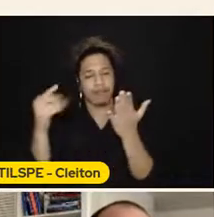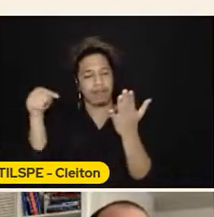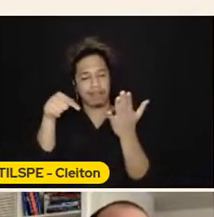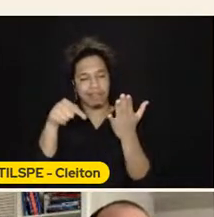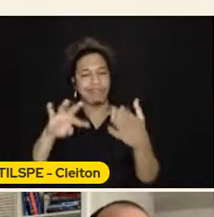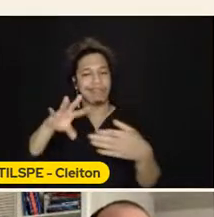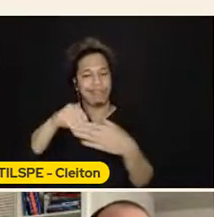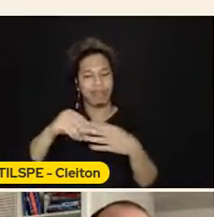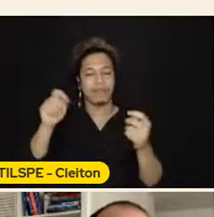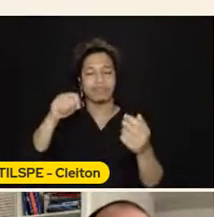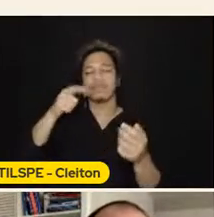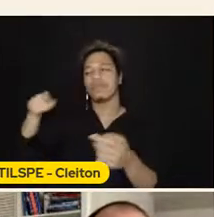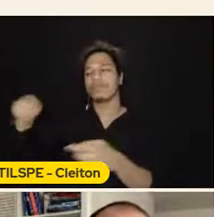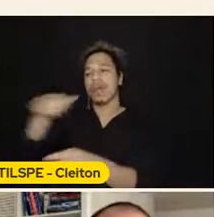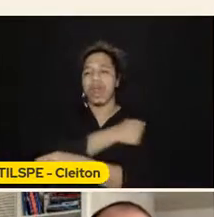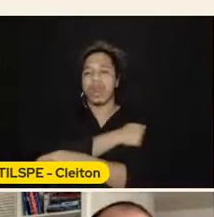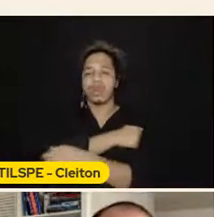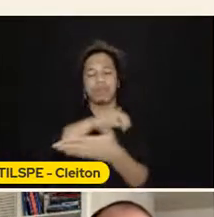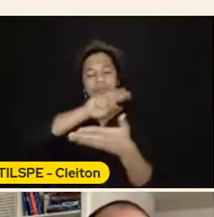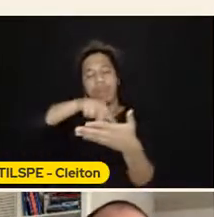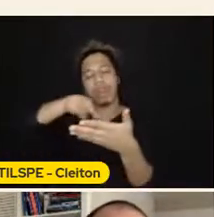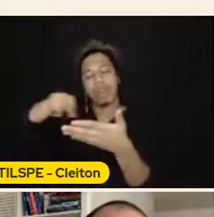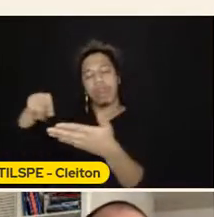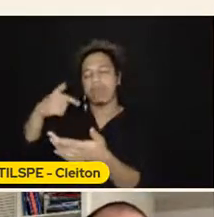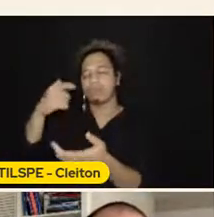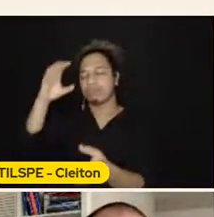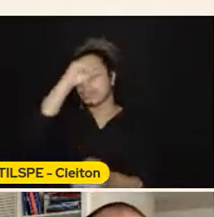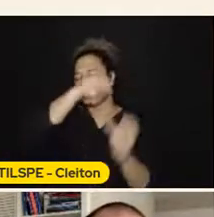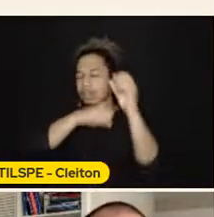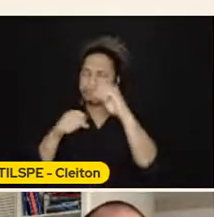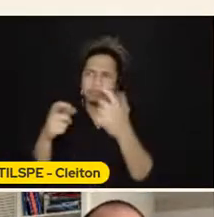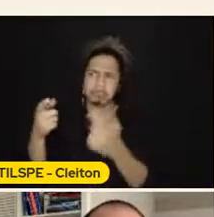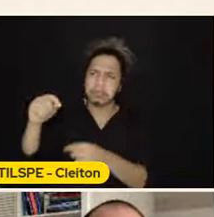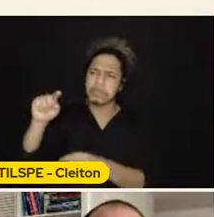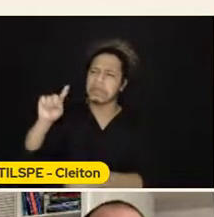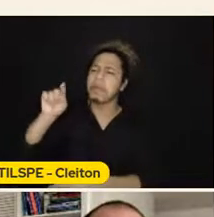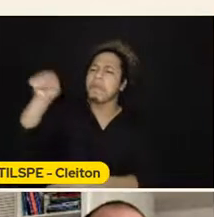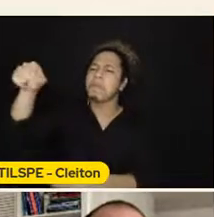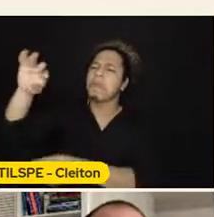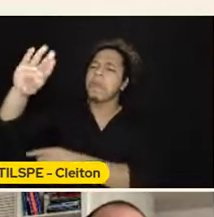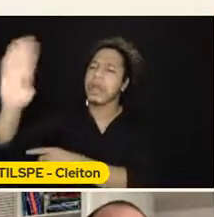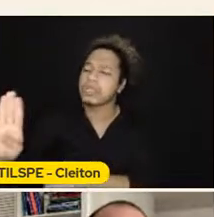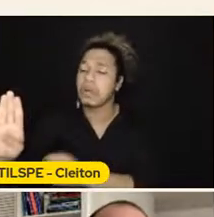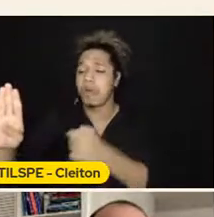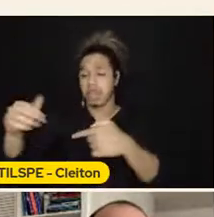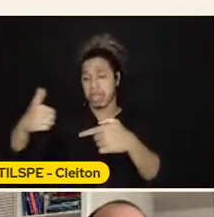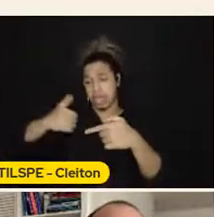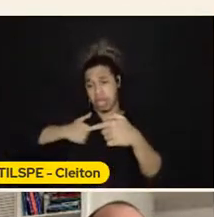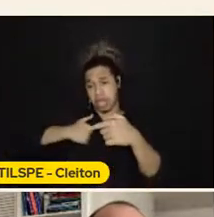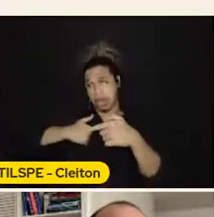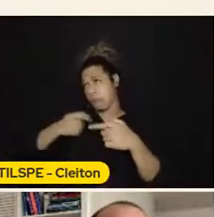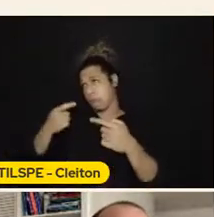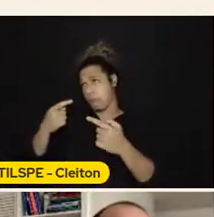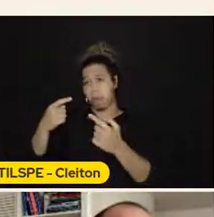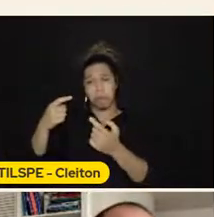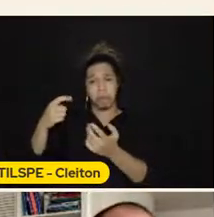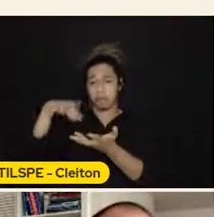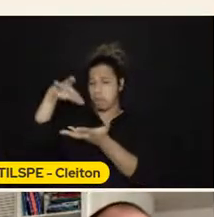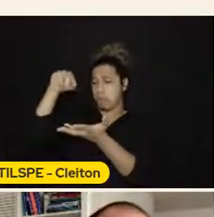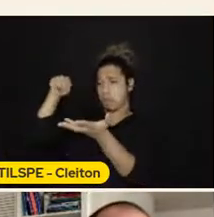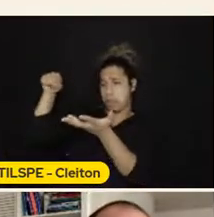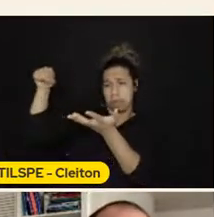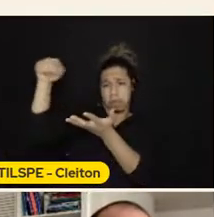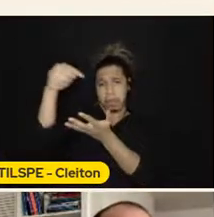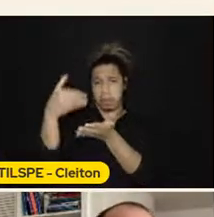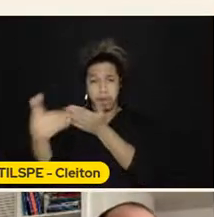together so that students in Brazil, in Canada, or elsewhere in the world, they can sit at